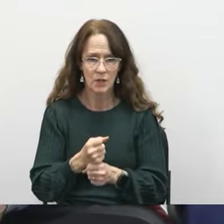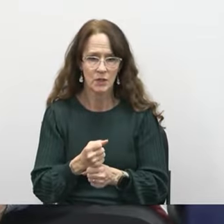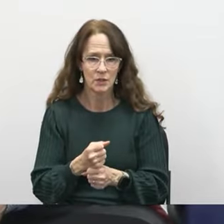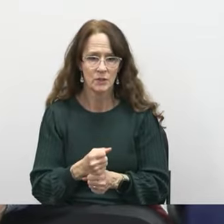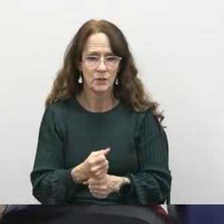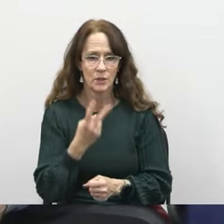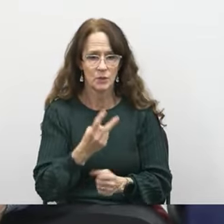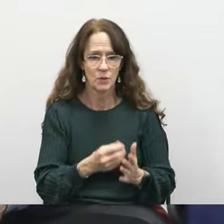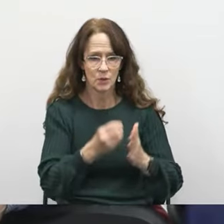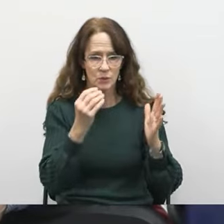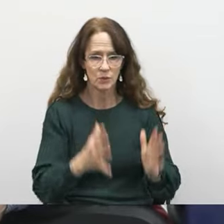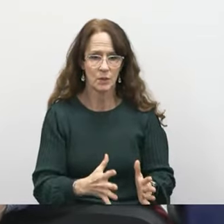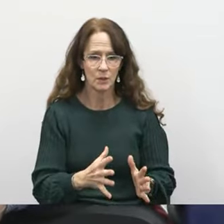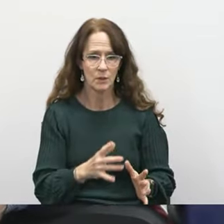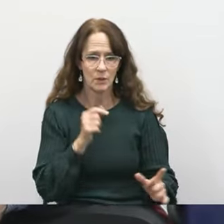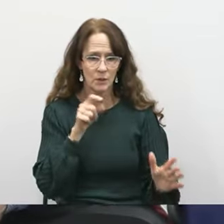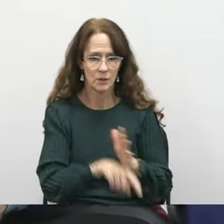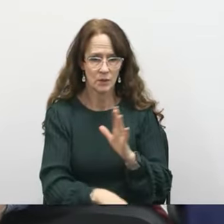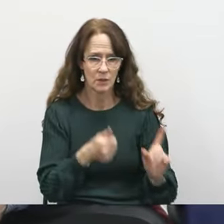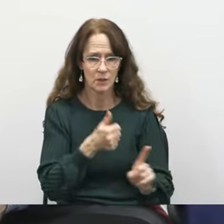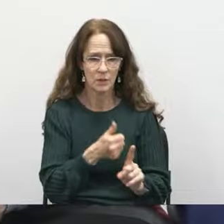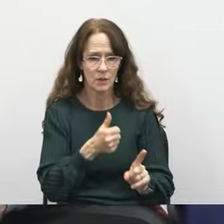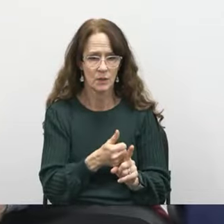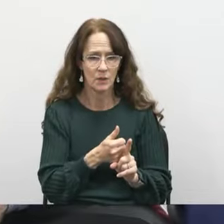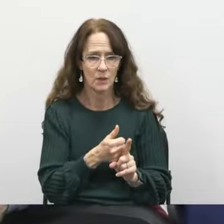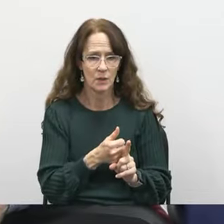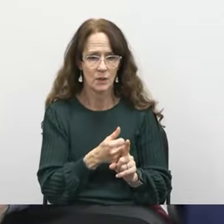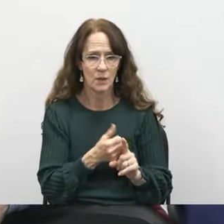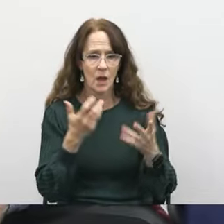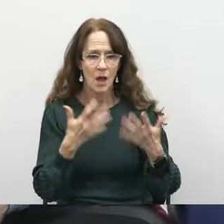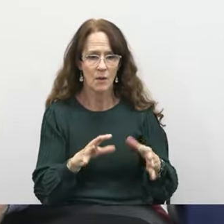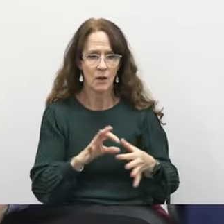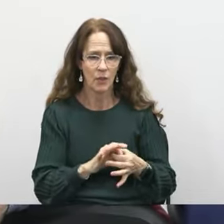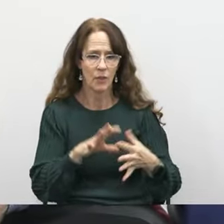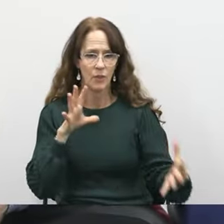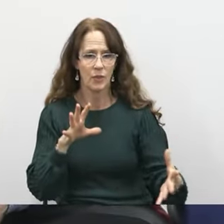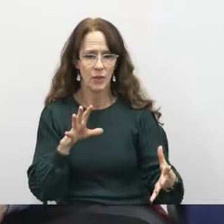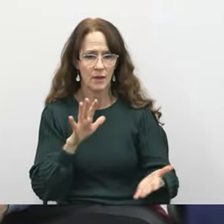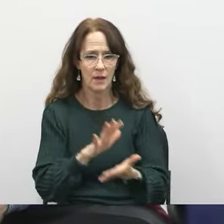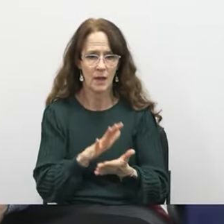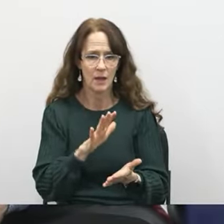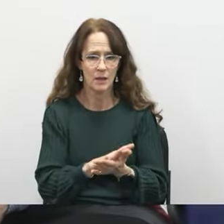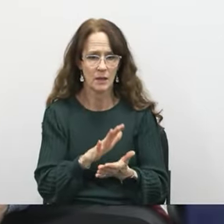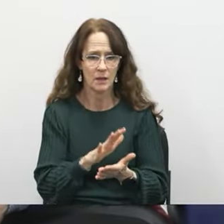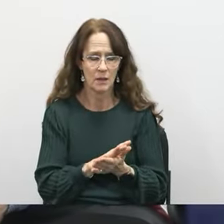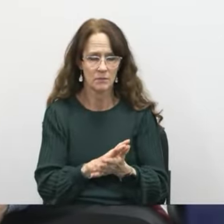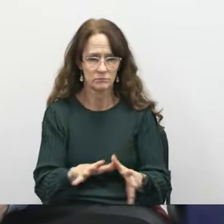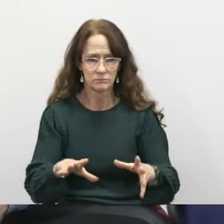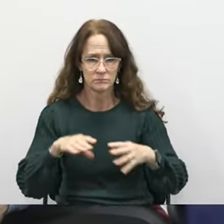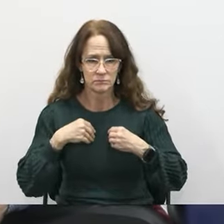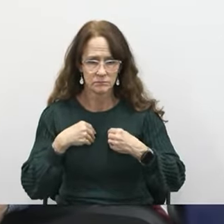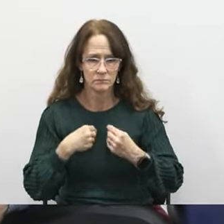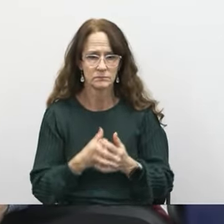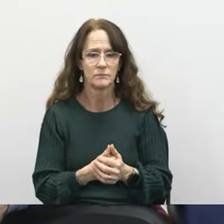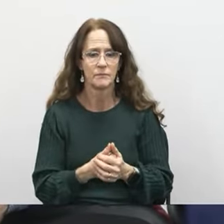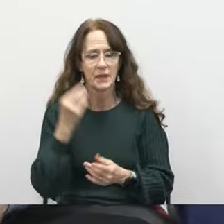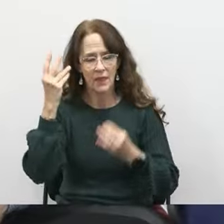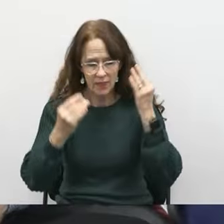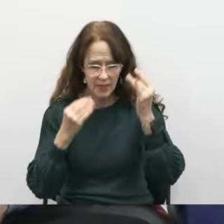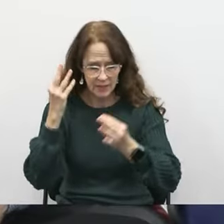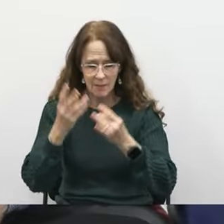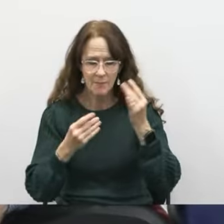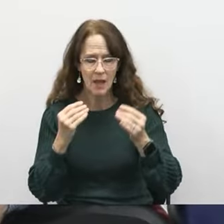2 students who committed suicide because of an already existing disconnection from academic solace. It makes me think about the various